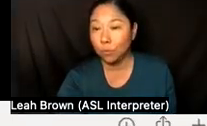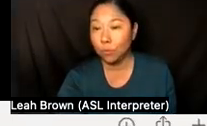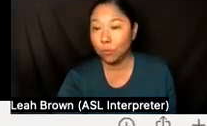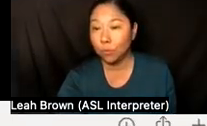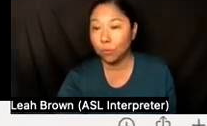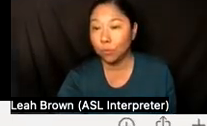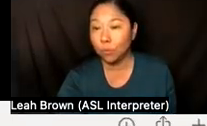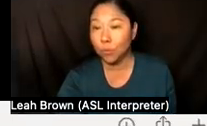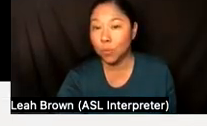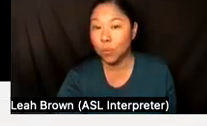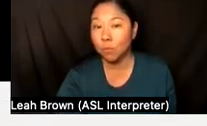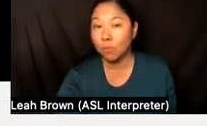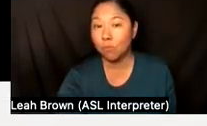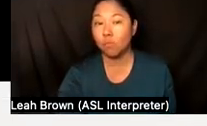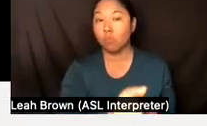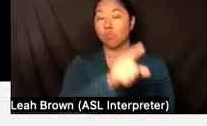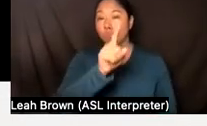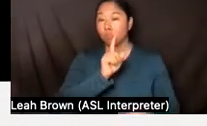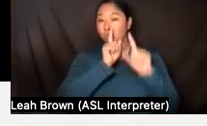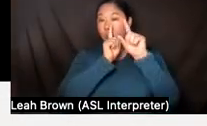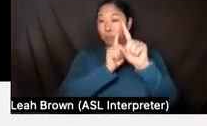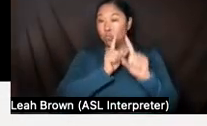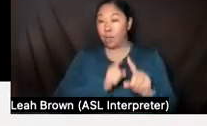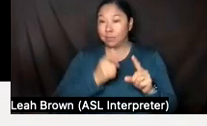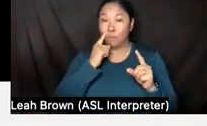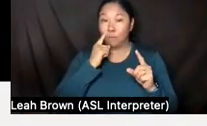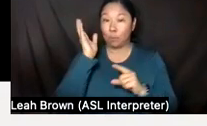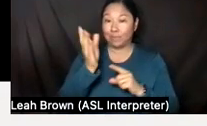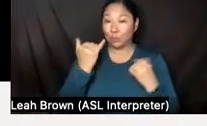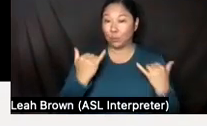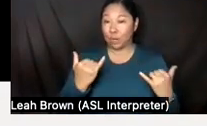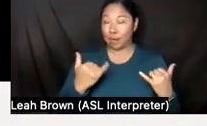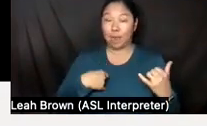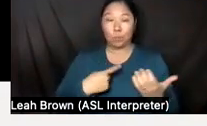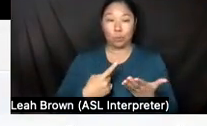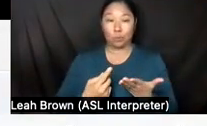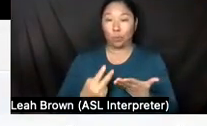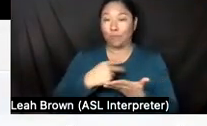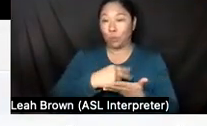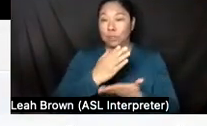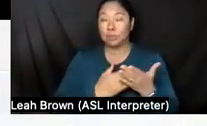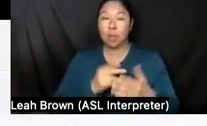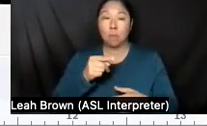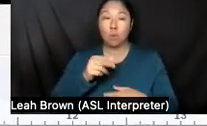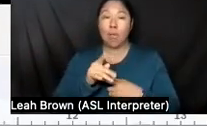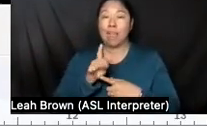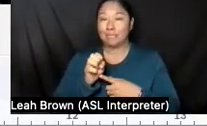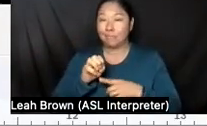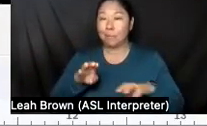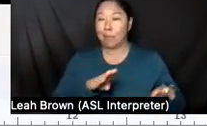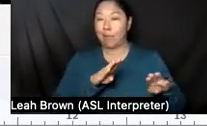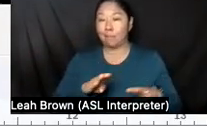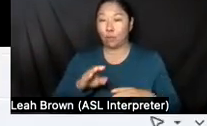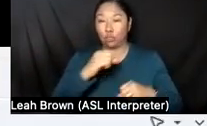school. So these are the objectives for our presentation today. We're going to be reviewing some proactive behavior strategies, things to